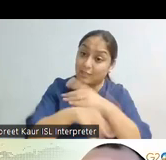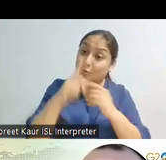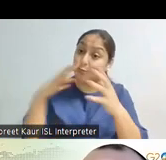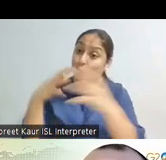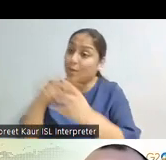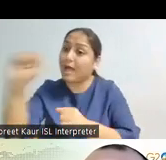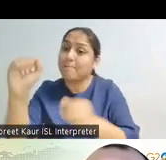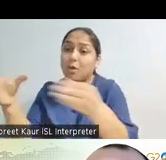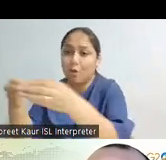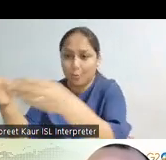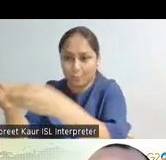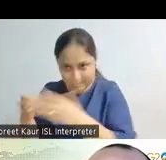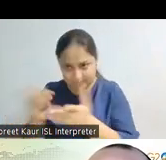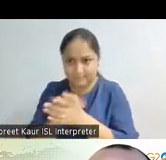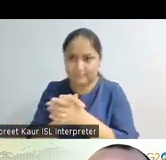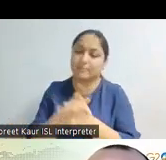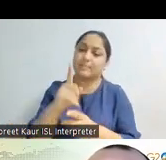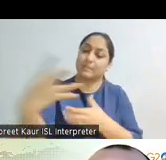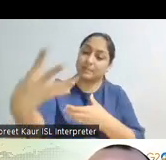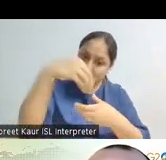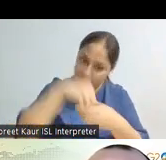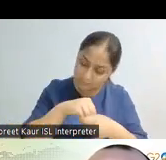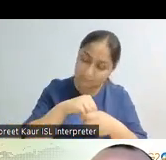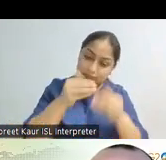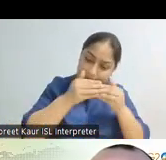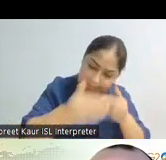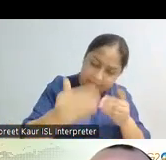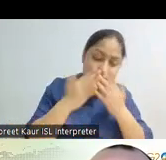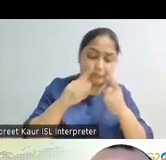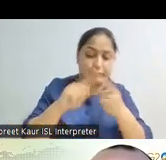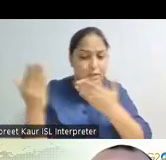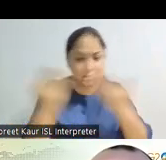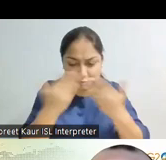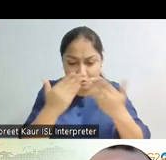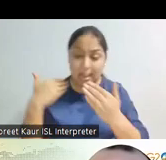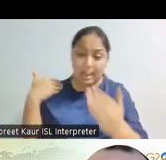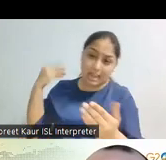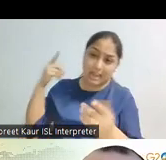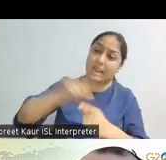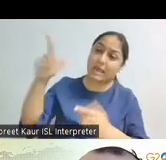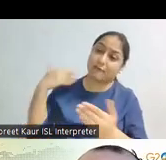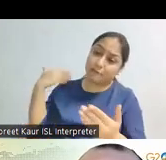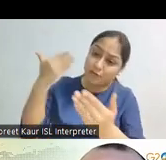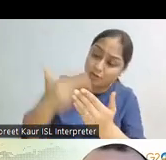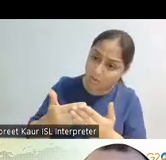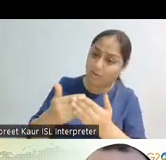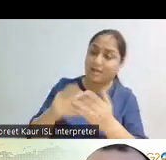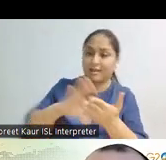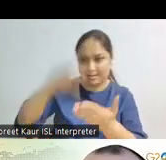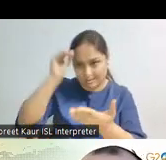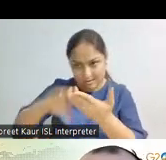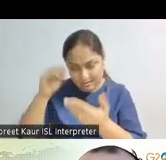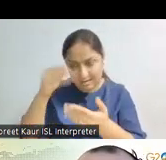communities. Secondly, to include extended training and education for lifelong learning, including digital and financial literacy